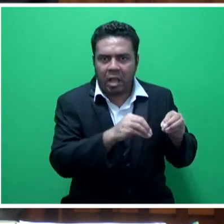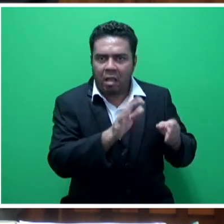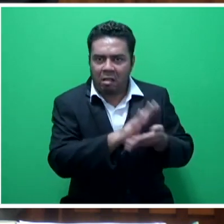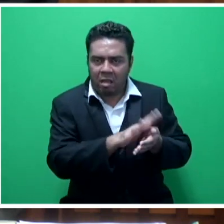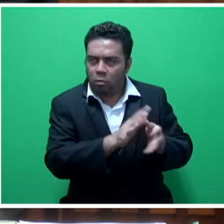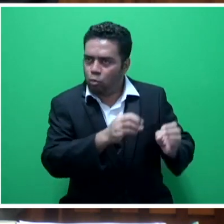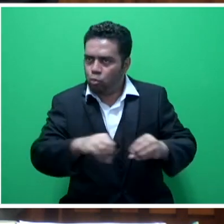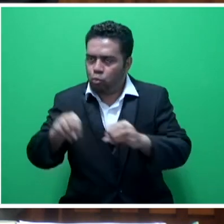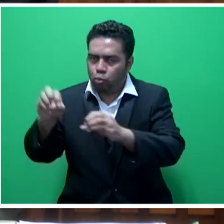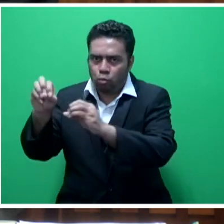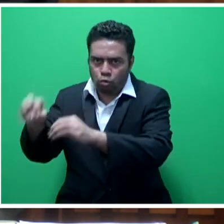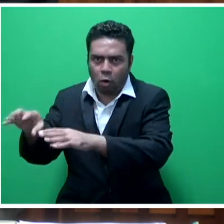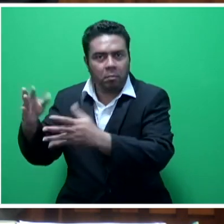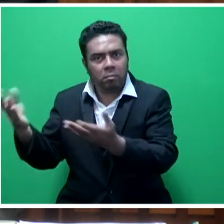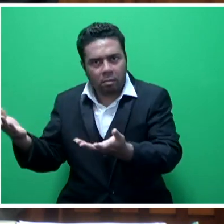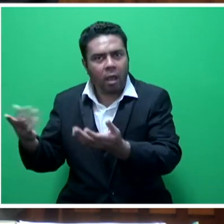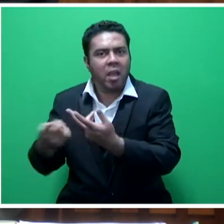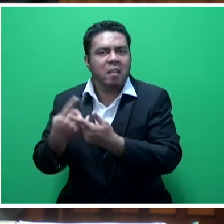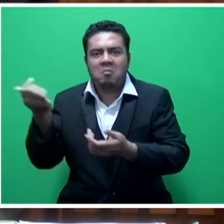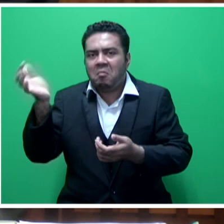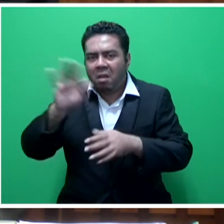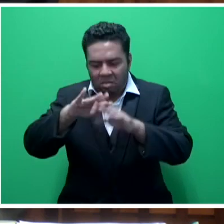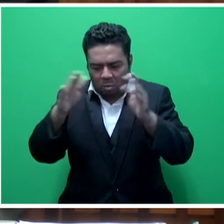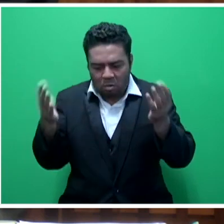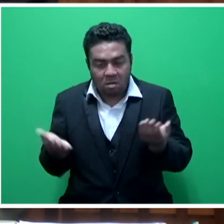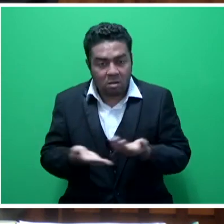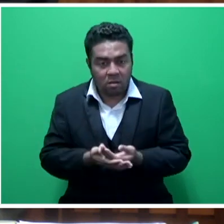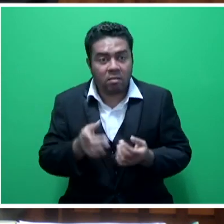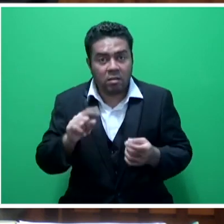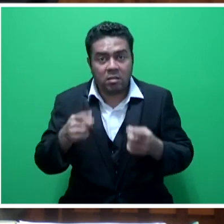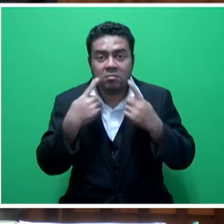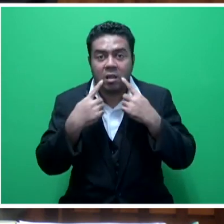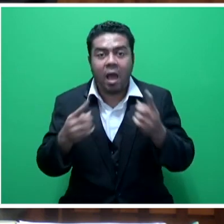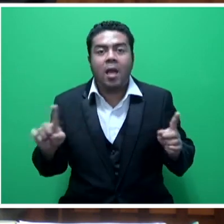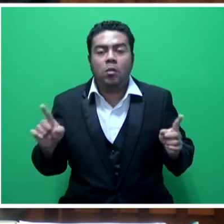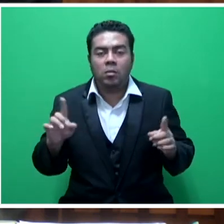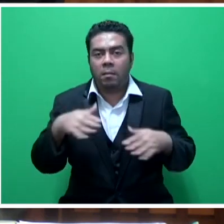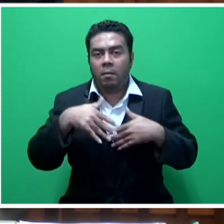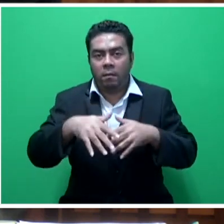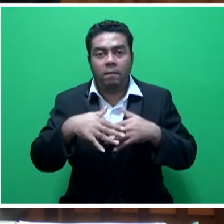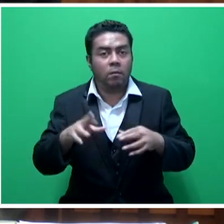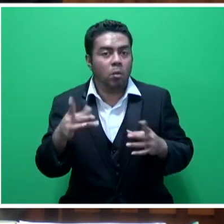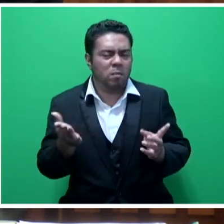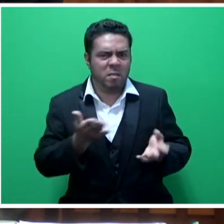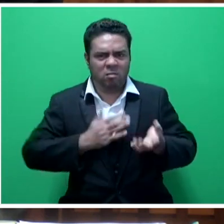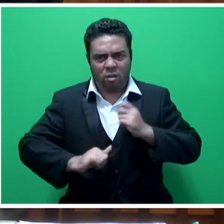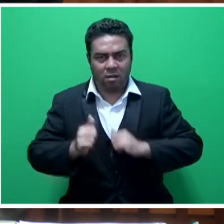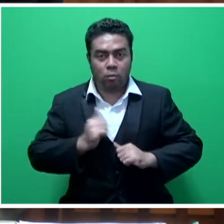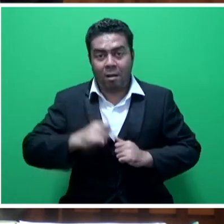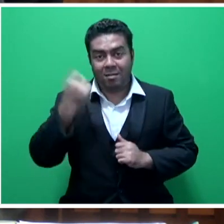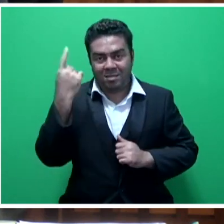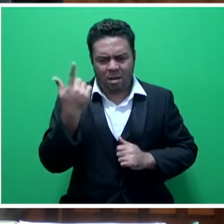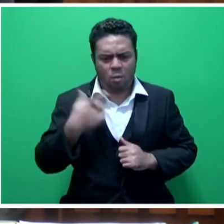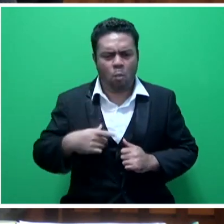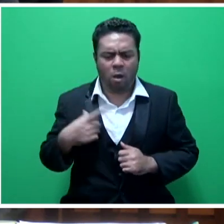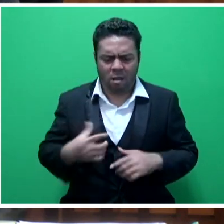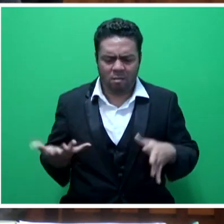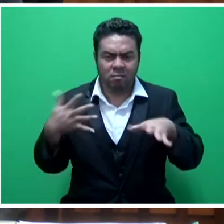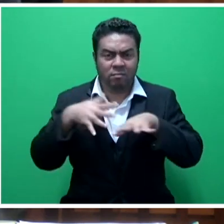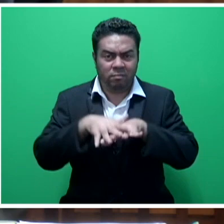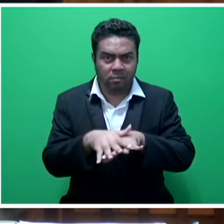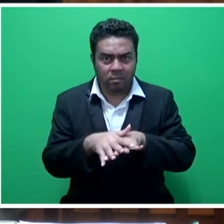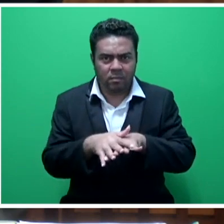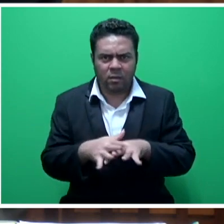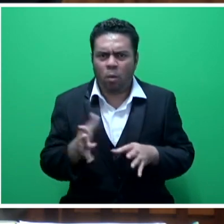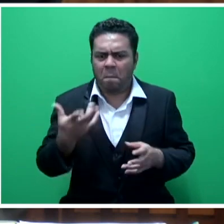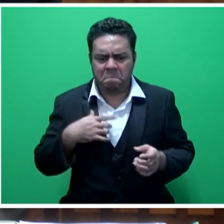on average. That is the target they've set and announced publicly for years. We've been struggling to understand why the measures we've taken have become